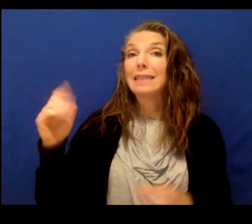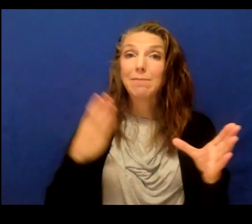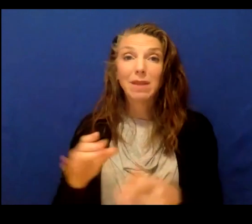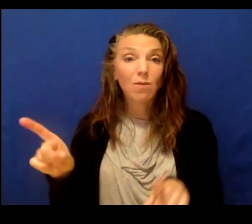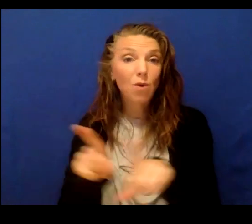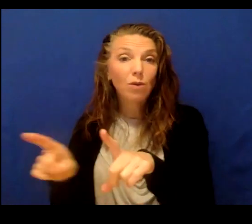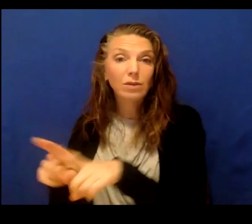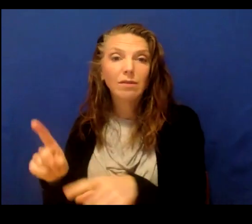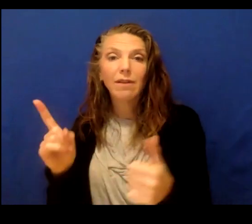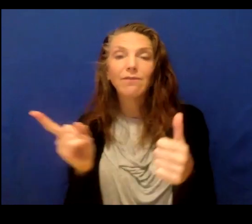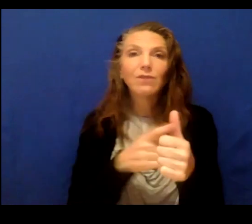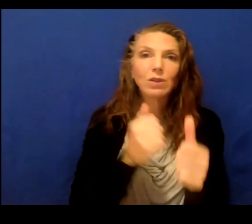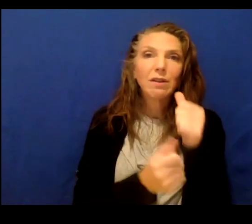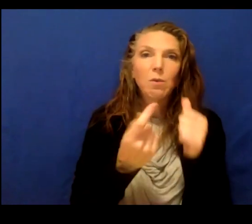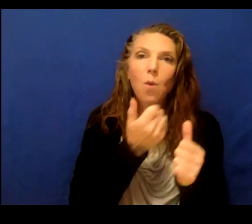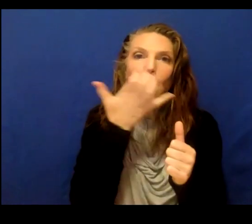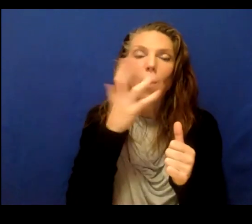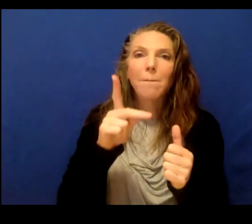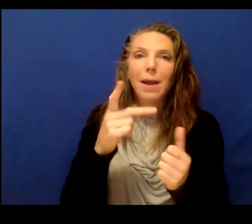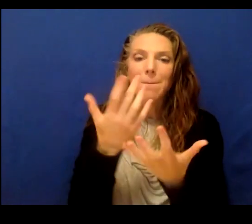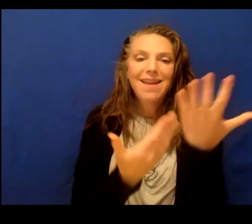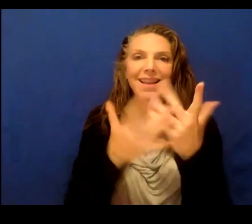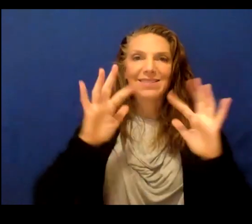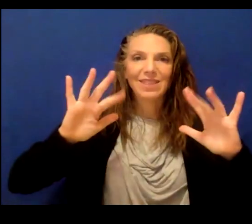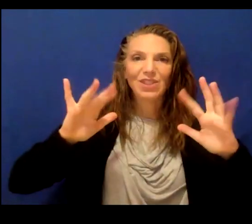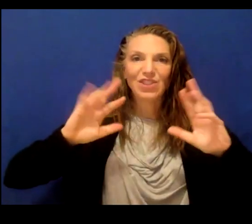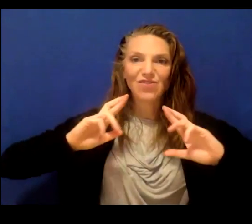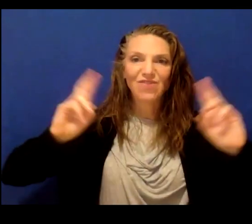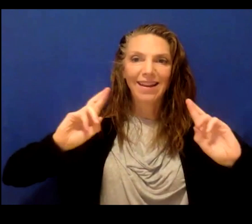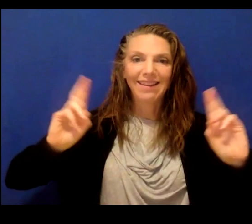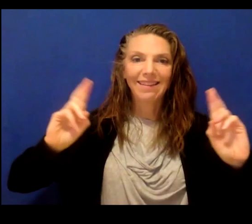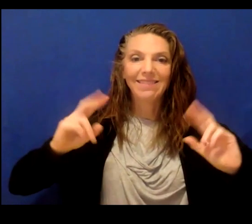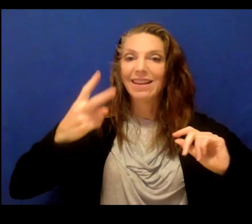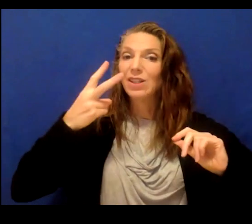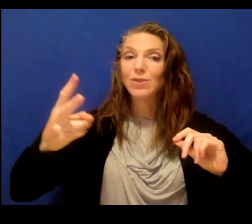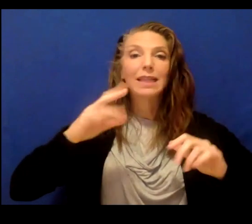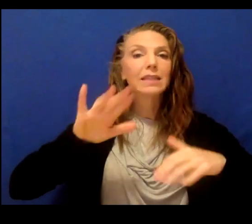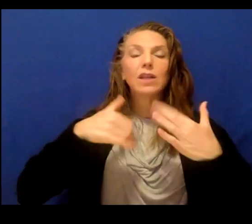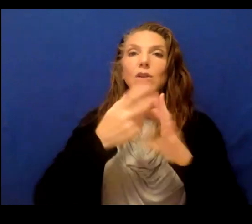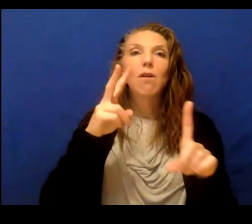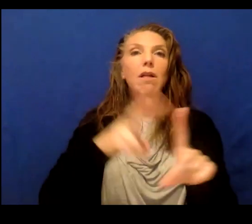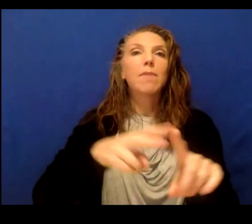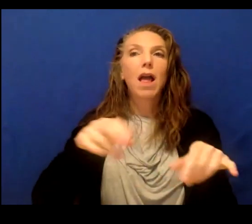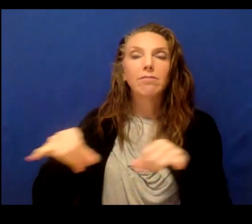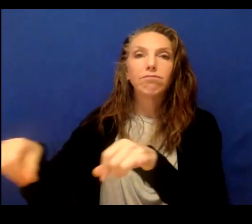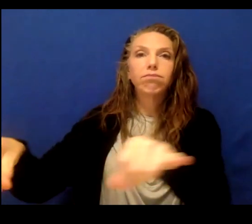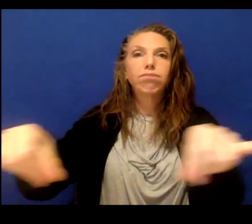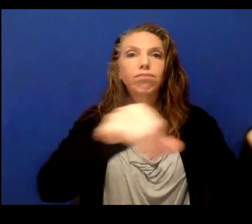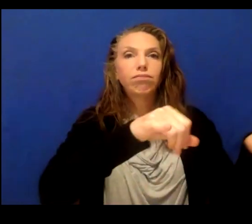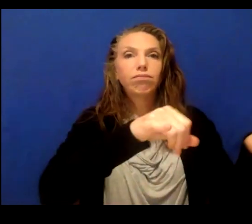well, because first everybody will warm up their hands and their fingers to get ready. And you can see how all of this is universally planned within this